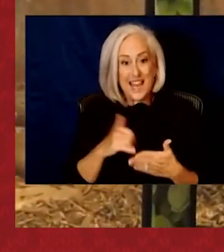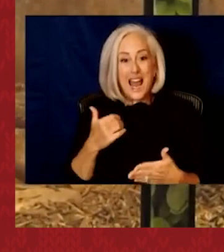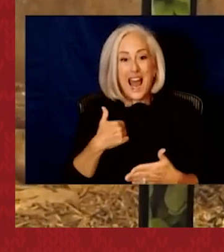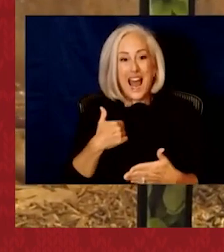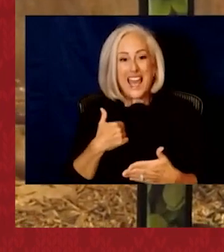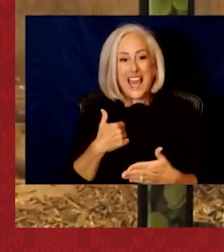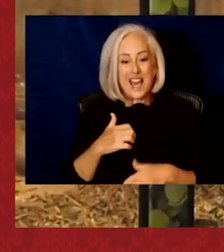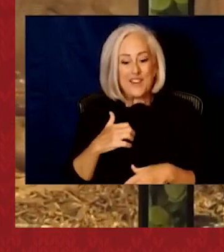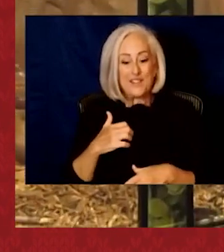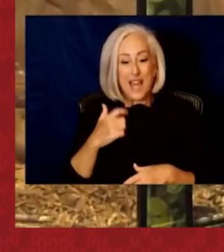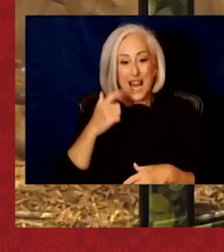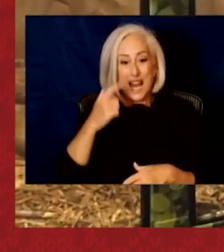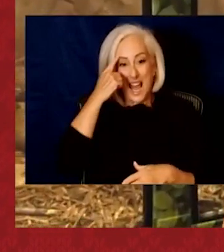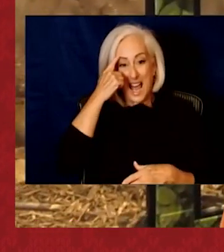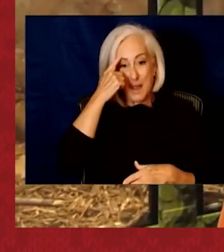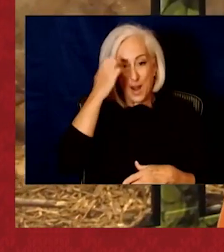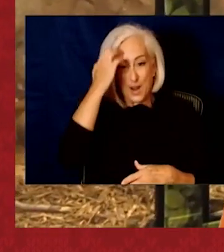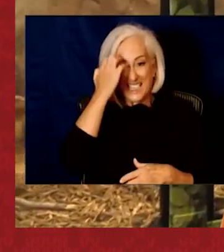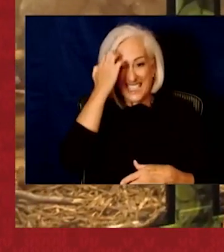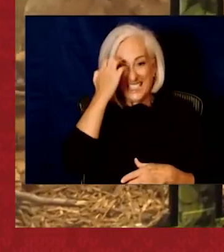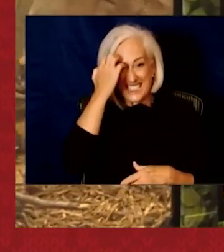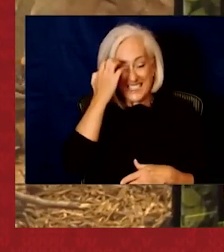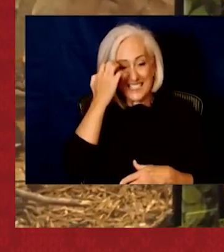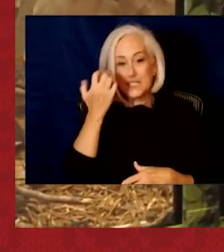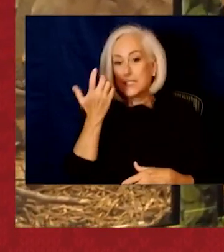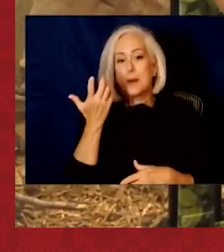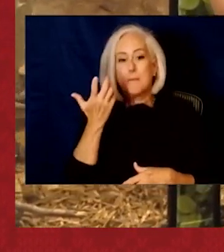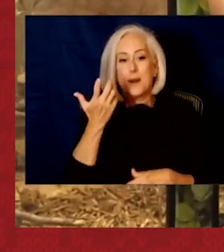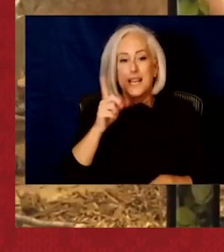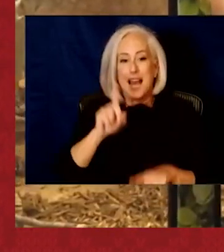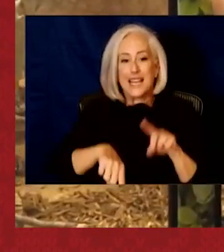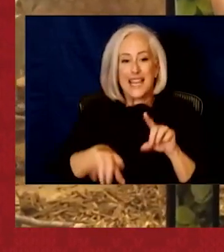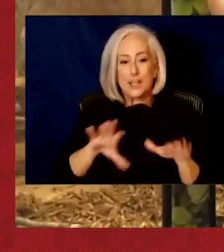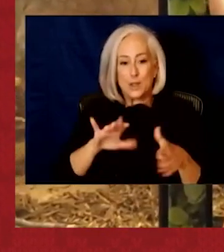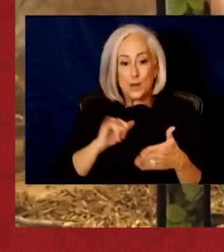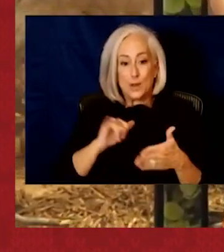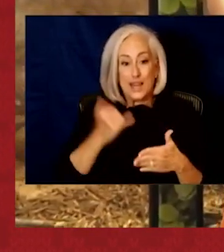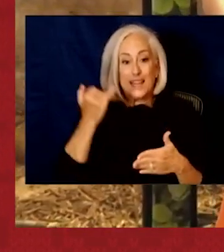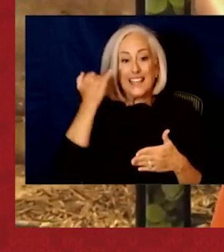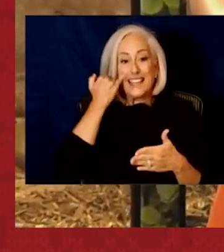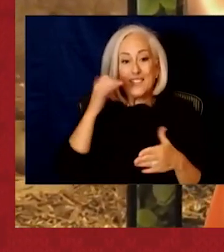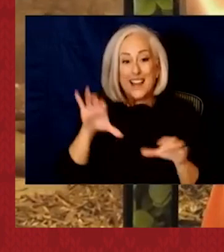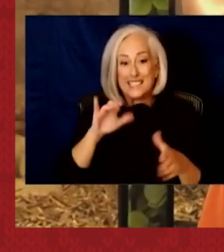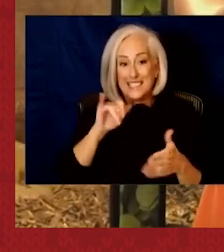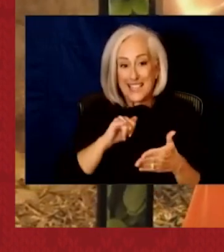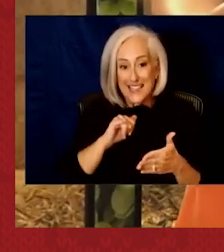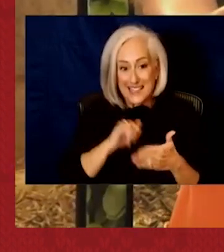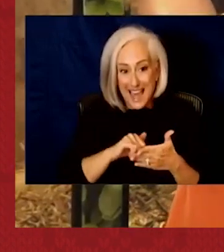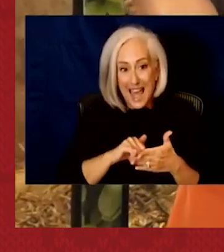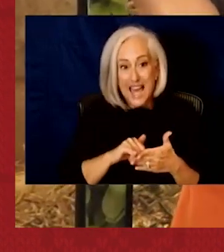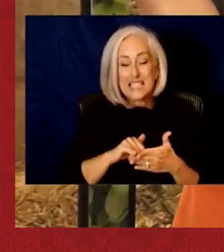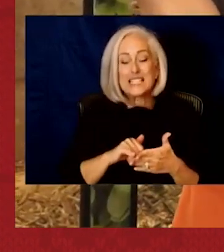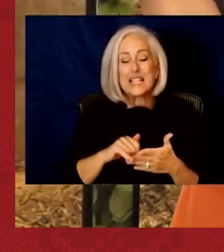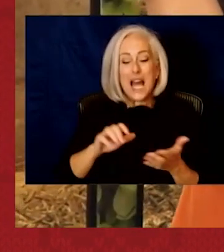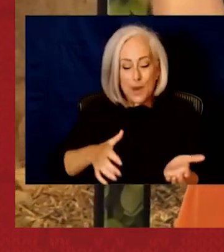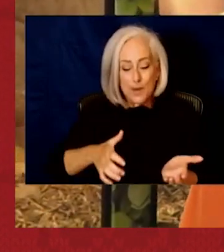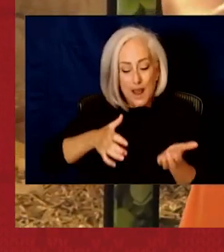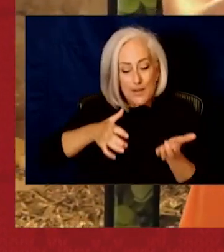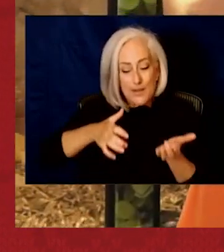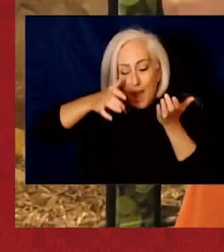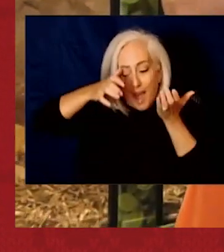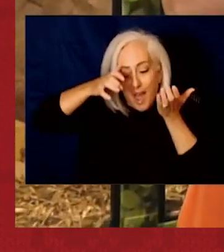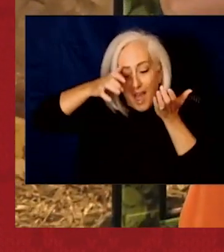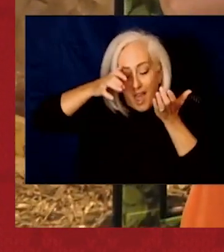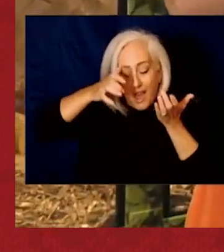right eyebrow, but to itch my eyebrow, I would have to bring the snake closer to my face, so I'm just going to muscle through this. Okay.